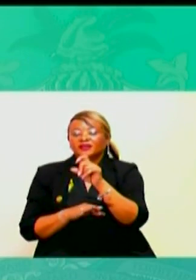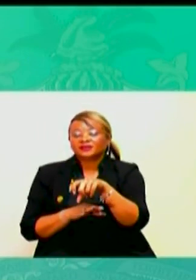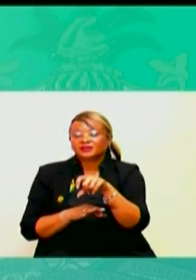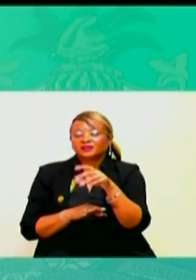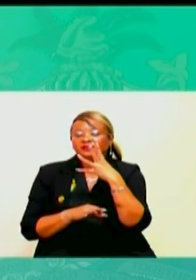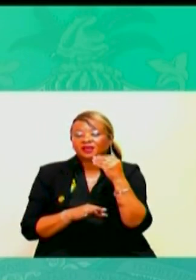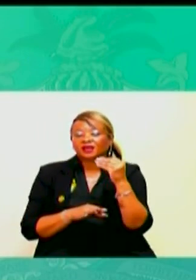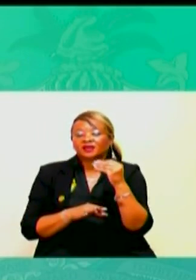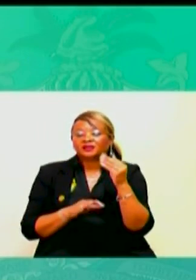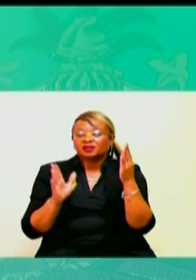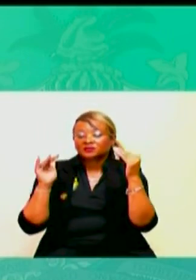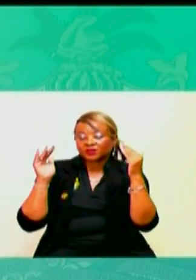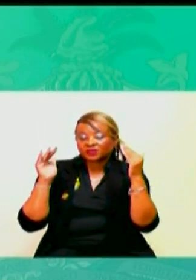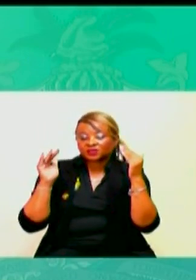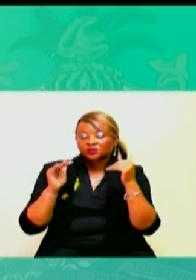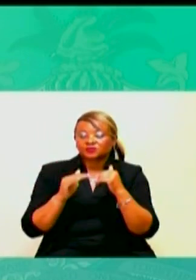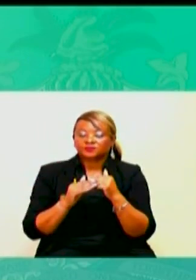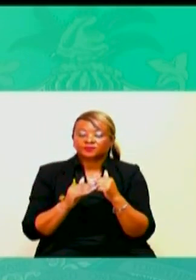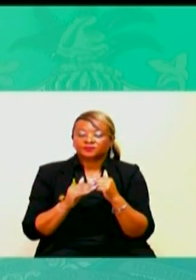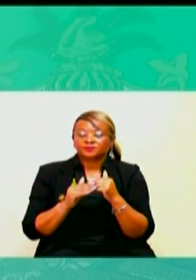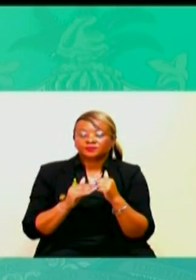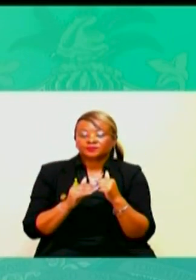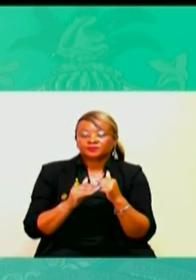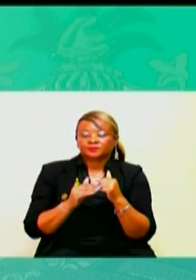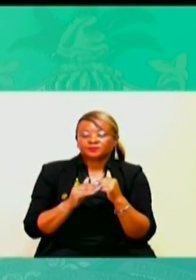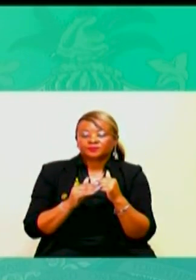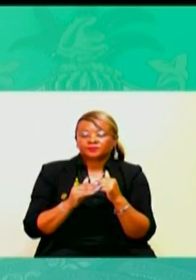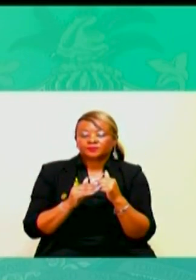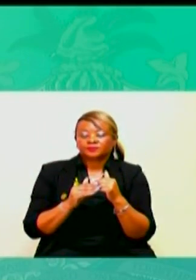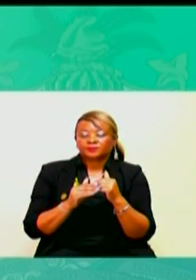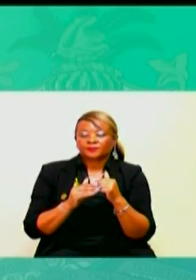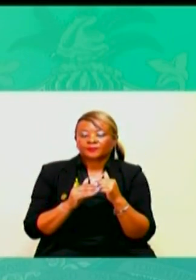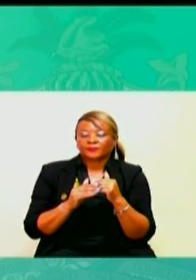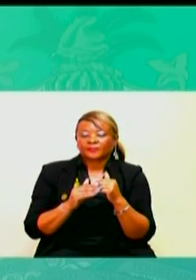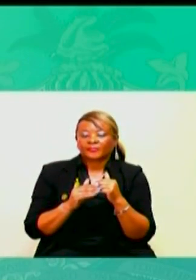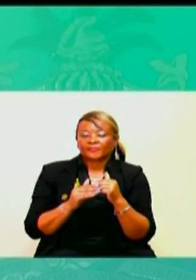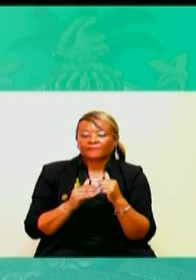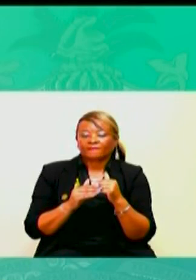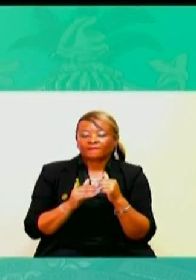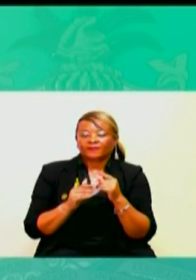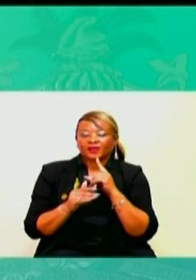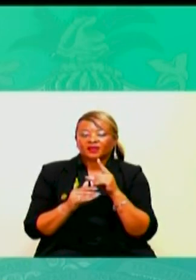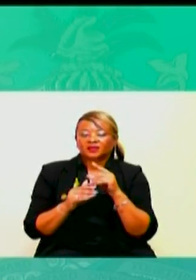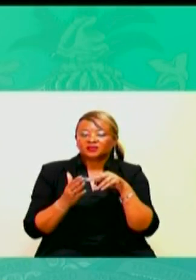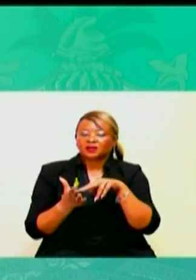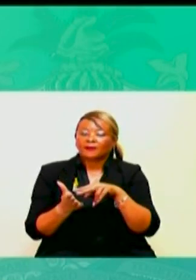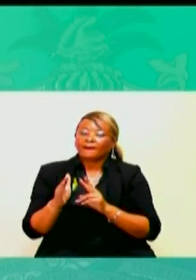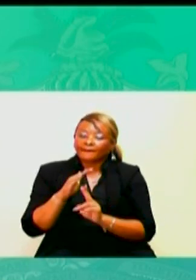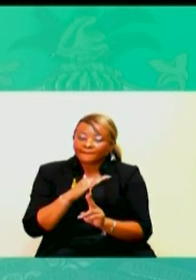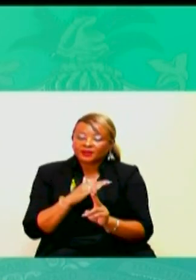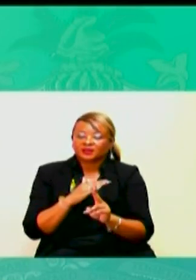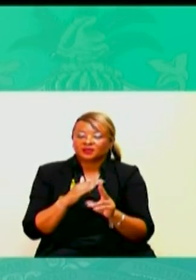their expectations. Madam Speaker, it is a very humbling experience.